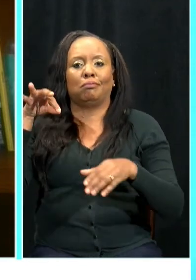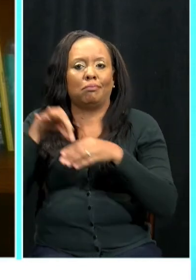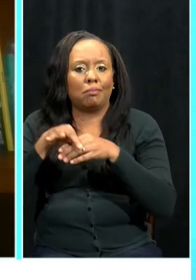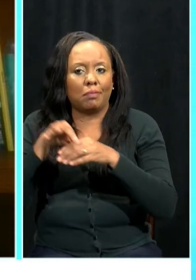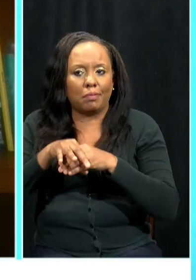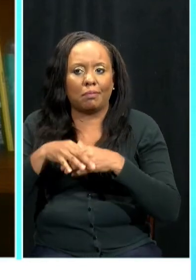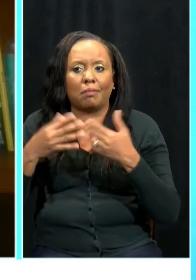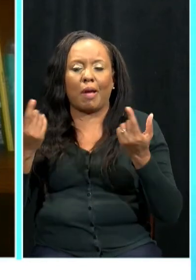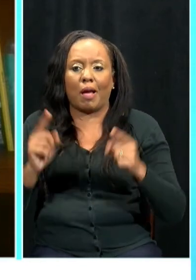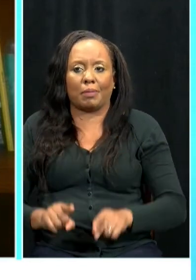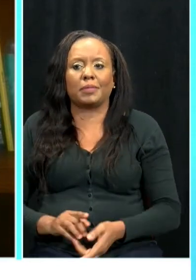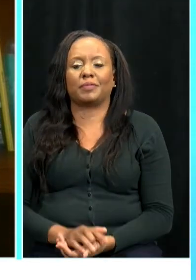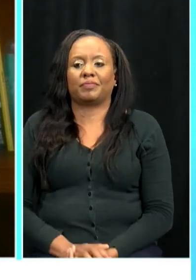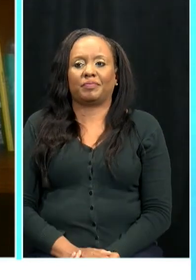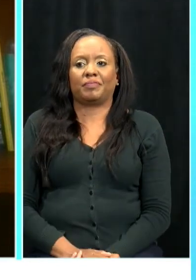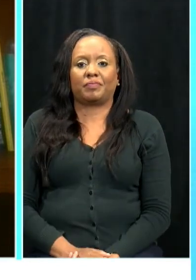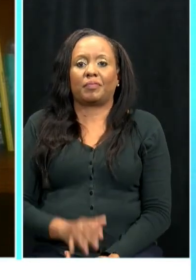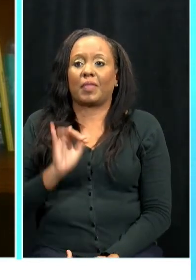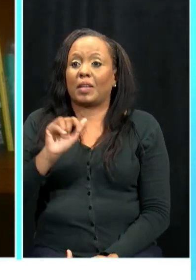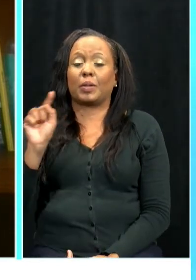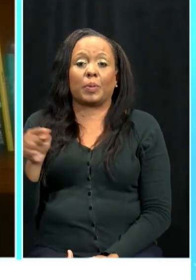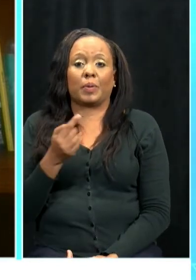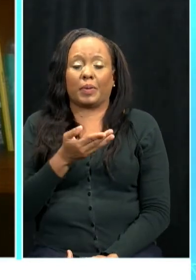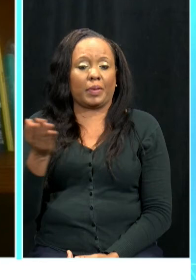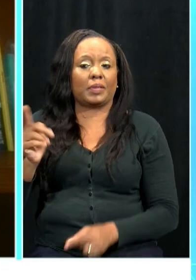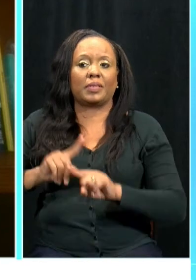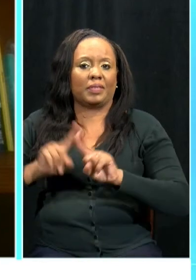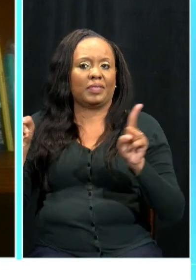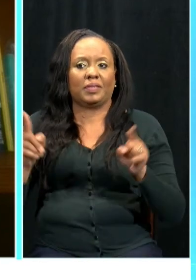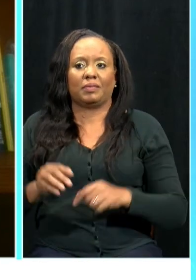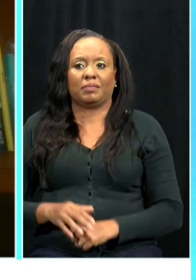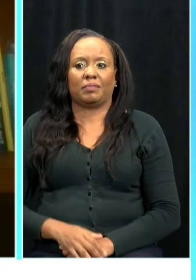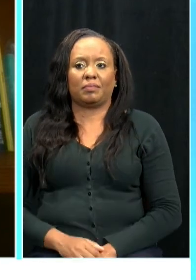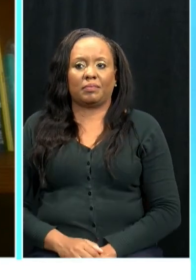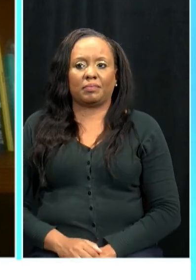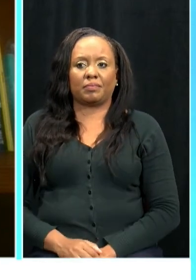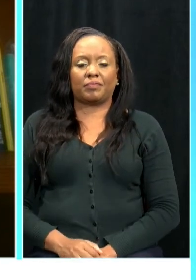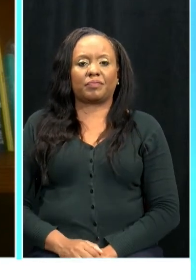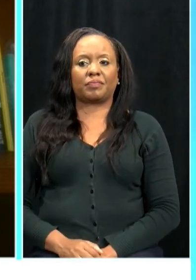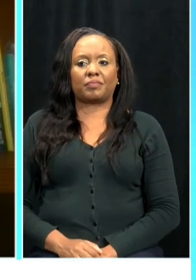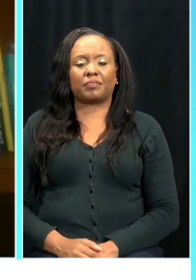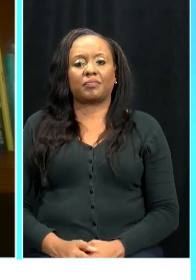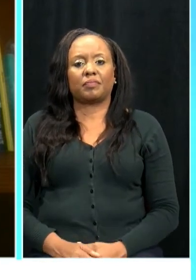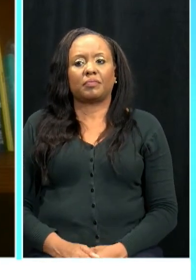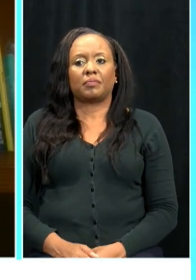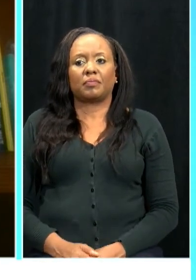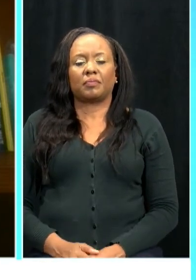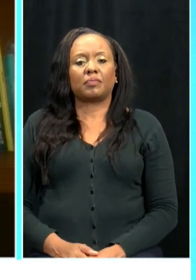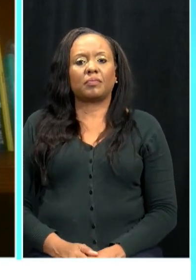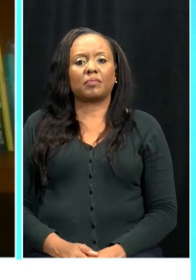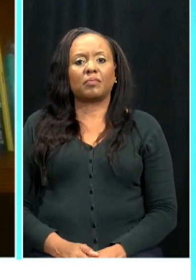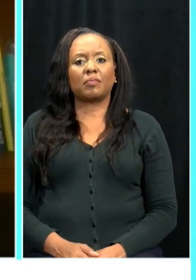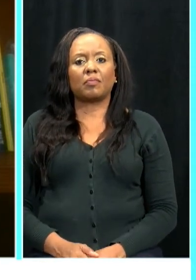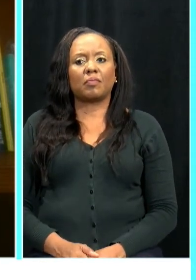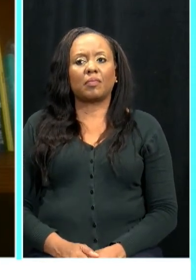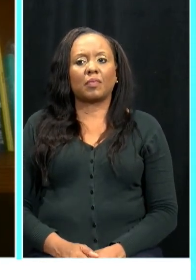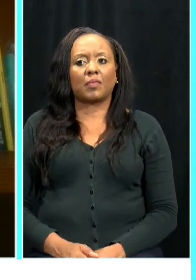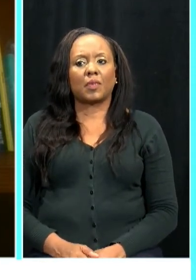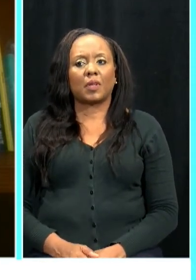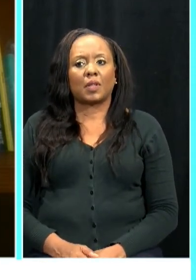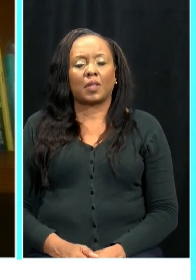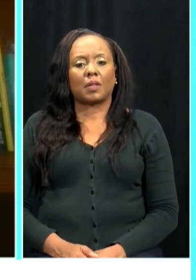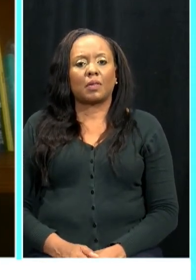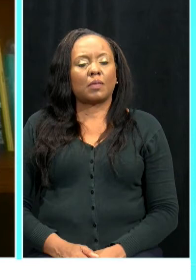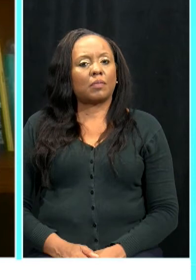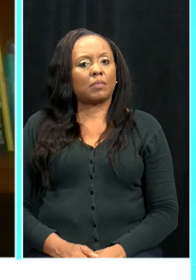done in St. Lucia. So that's the only thing that was different. I don't think Barbados is approaching it in the same way. I think a little more creativity in relation